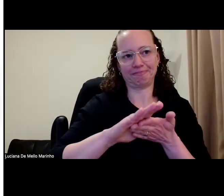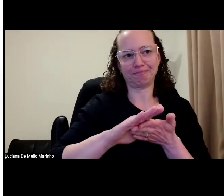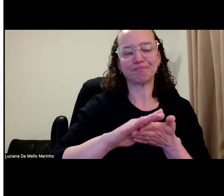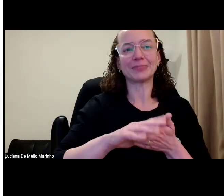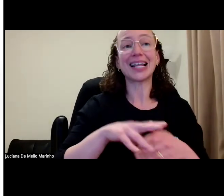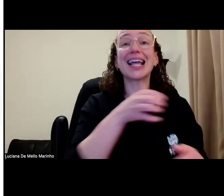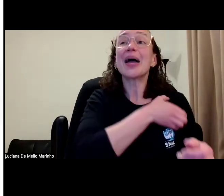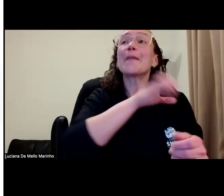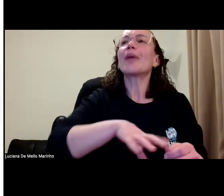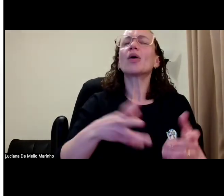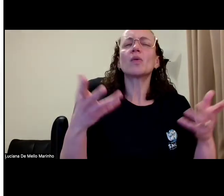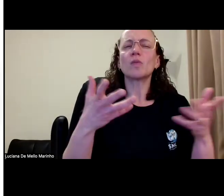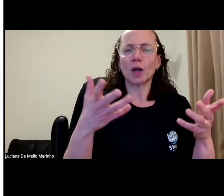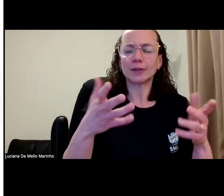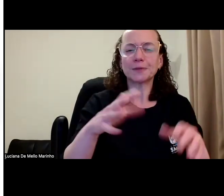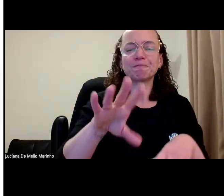power cleaning.